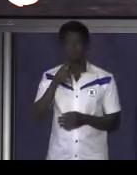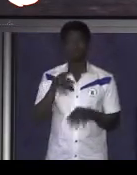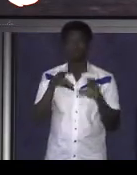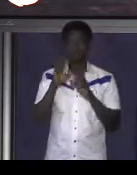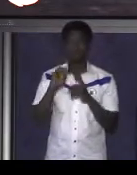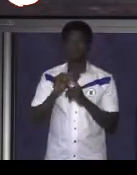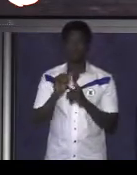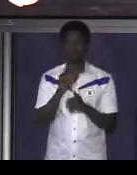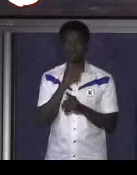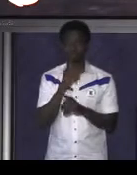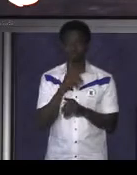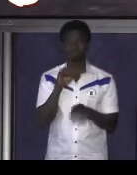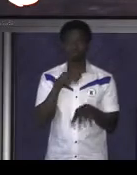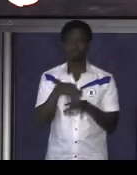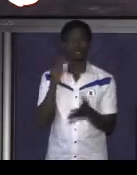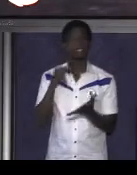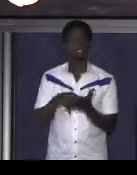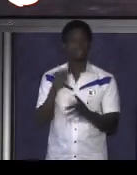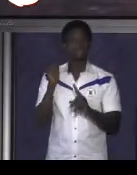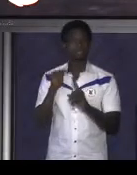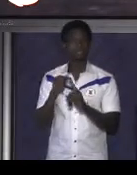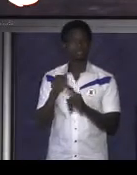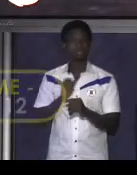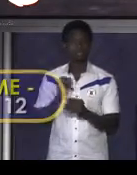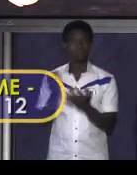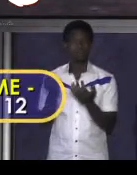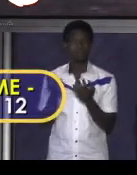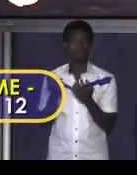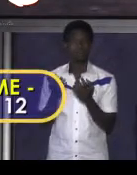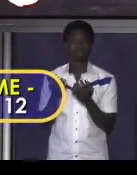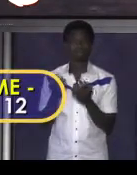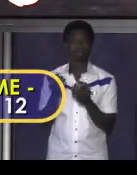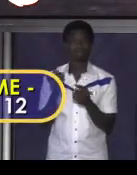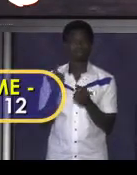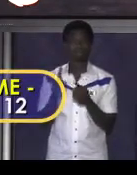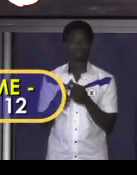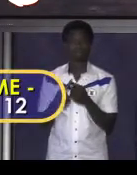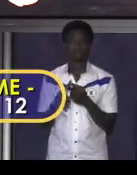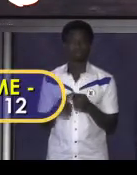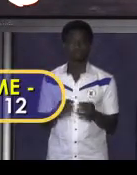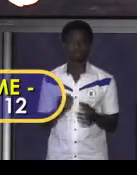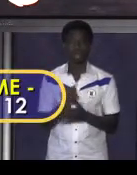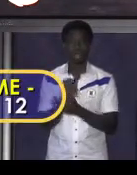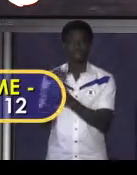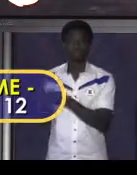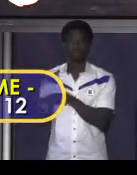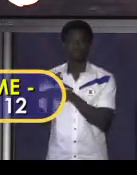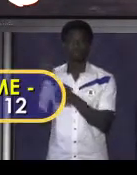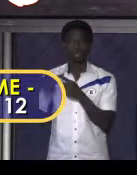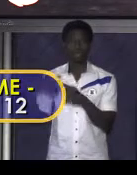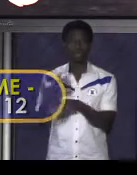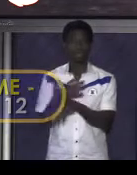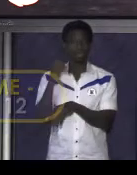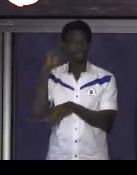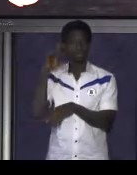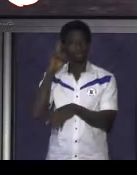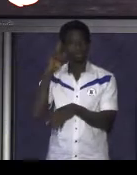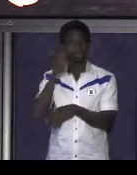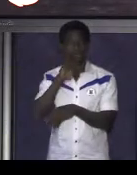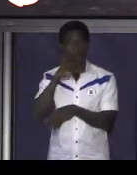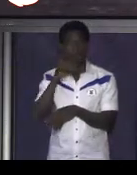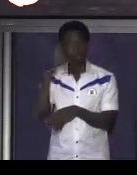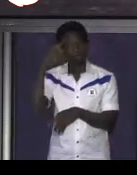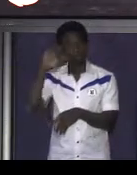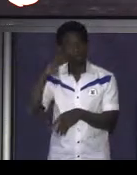you did. At this point, at this juncture, I want to hand you over to the mathematician, Uncle Agbaje,